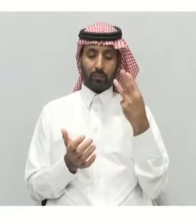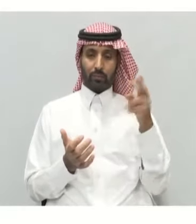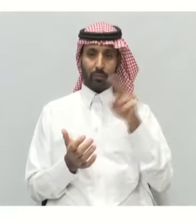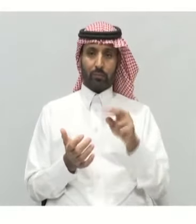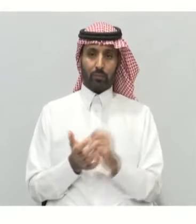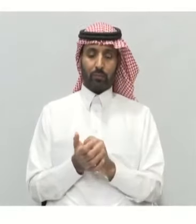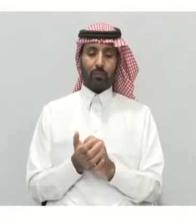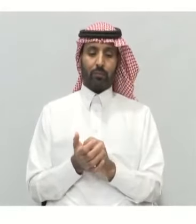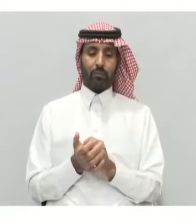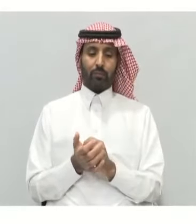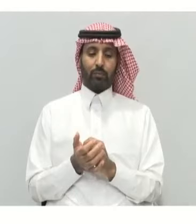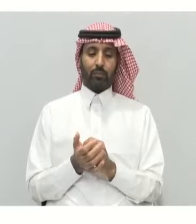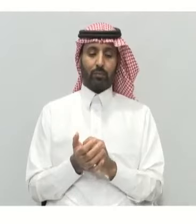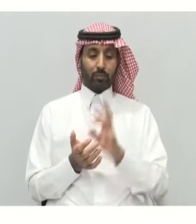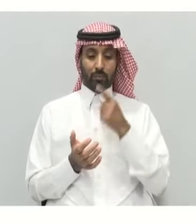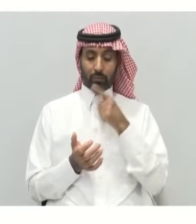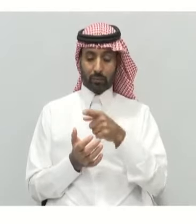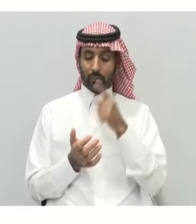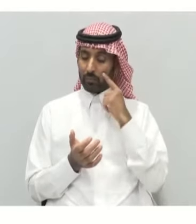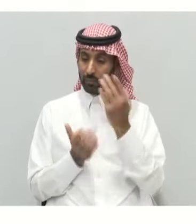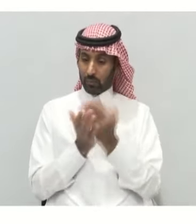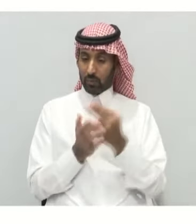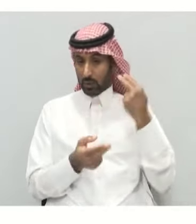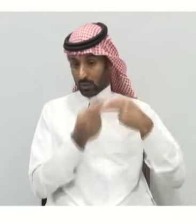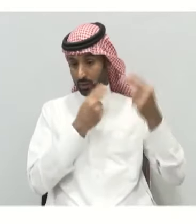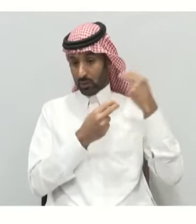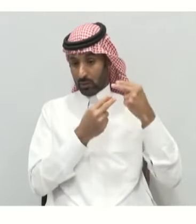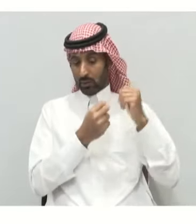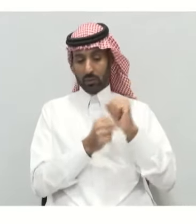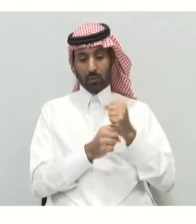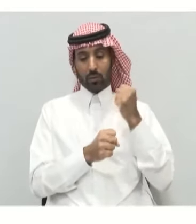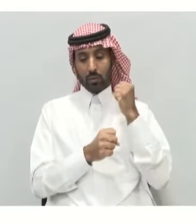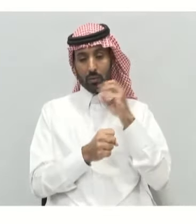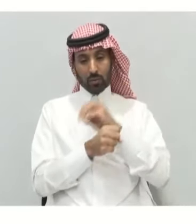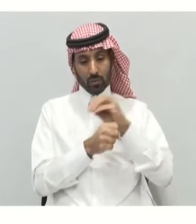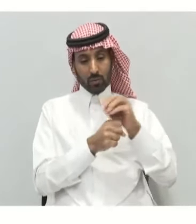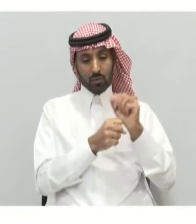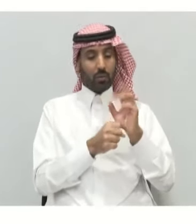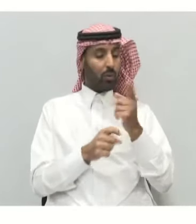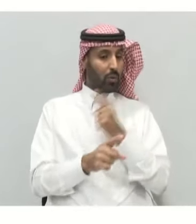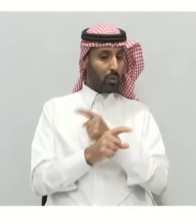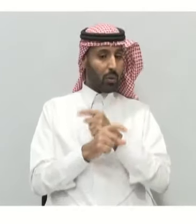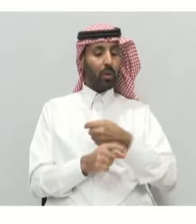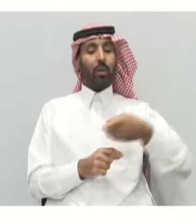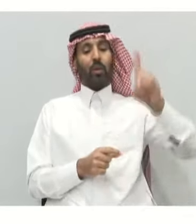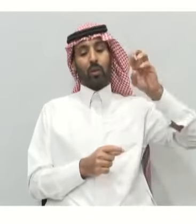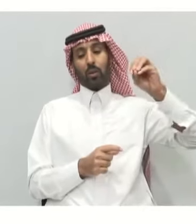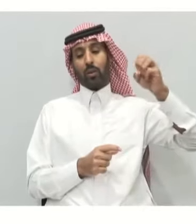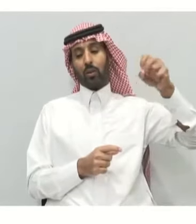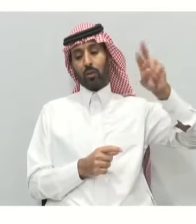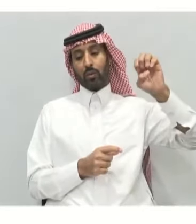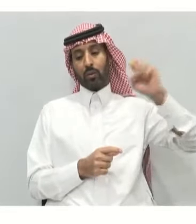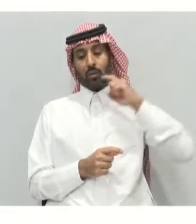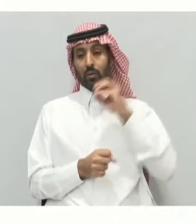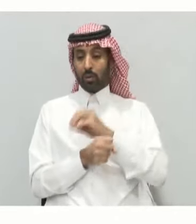question. Does Mr. Dobbs teach history? Does Mr. Dobbs teach history? Now we'll go back to the list